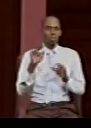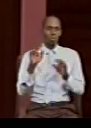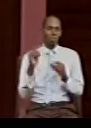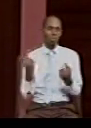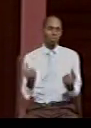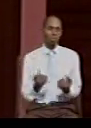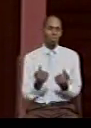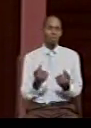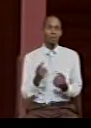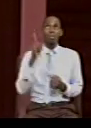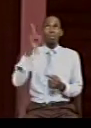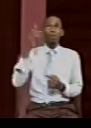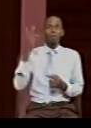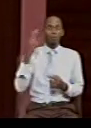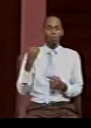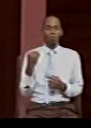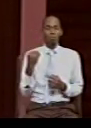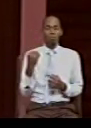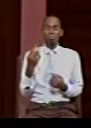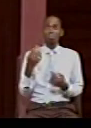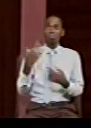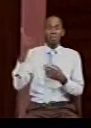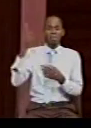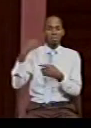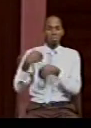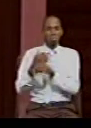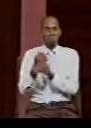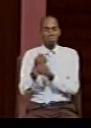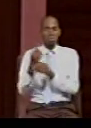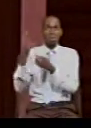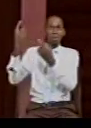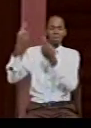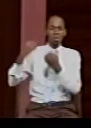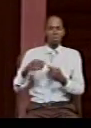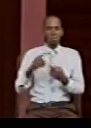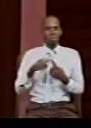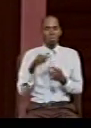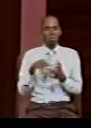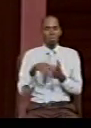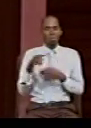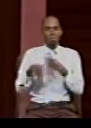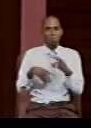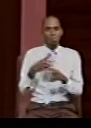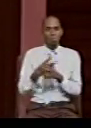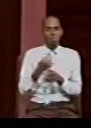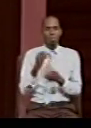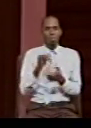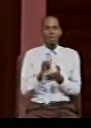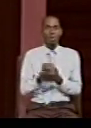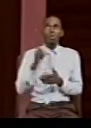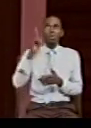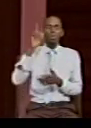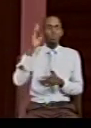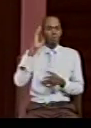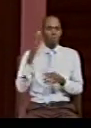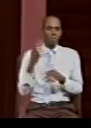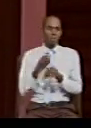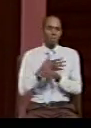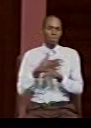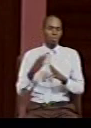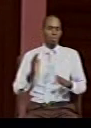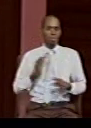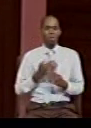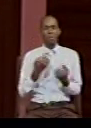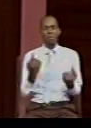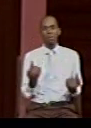He was manifested. He came to this world so he will take away our sins, in the